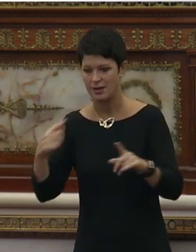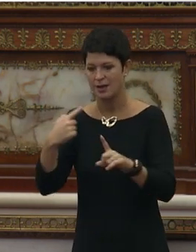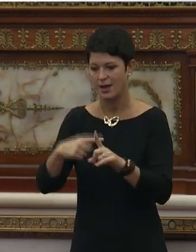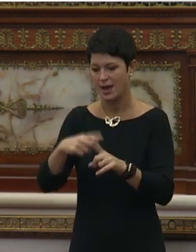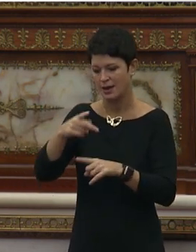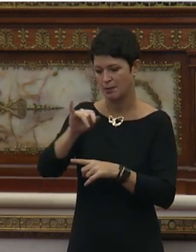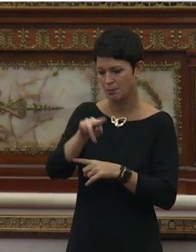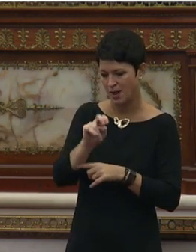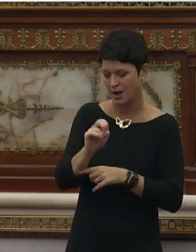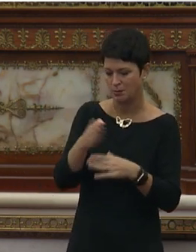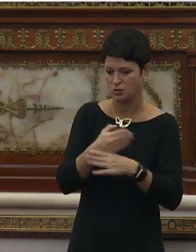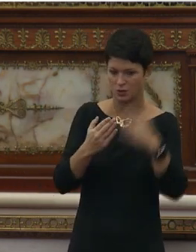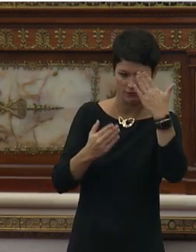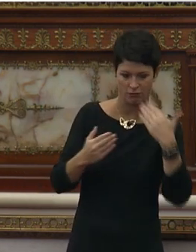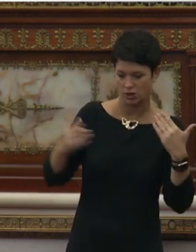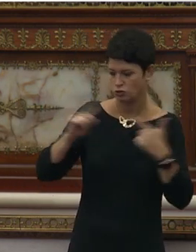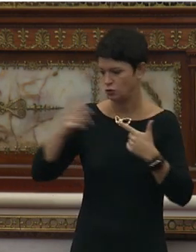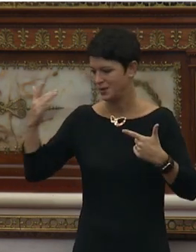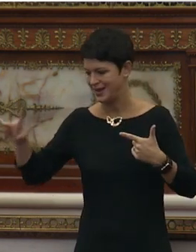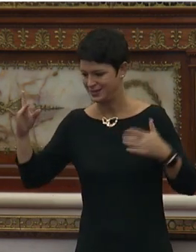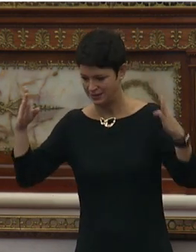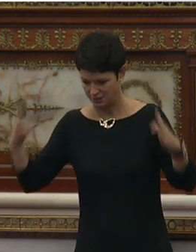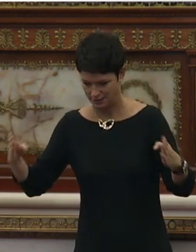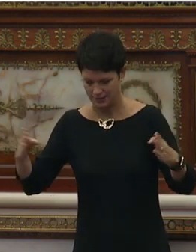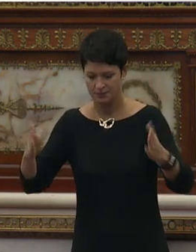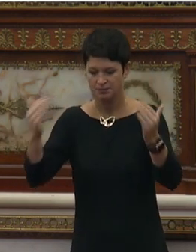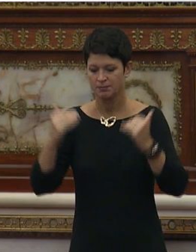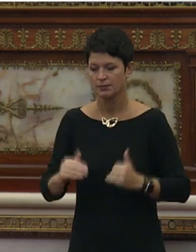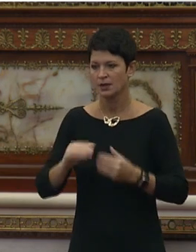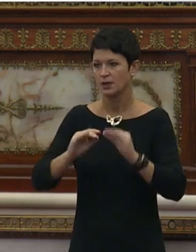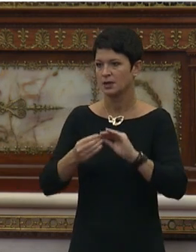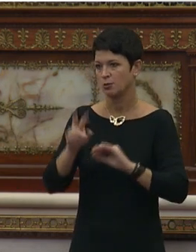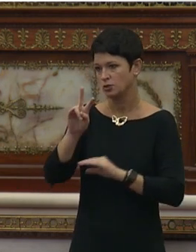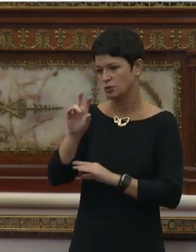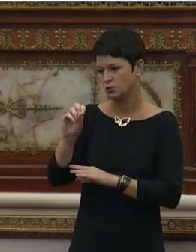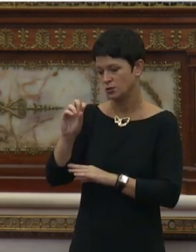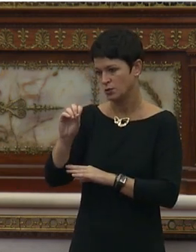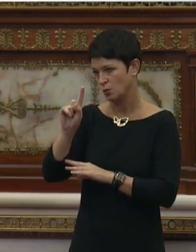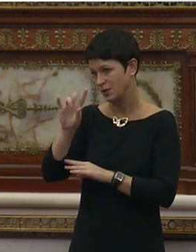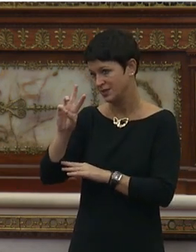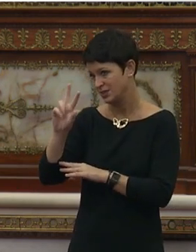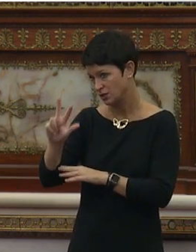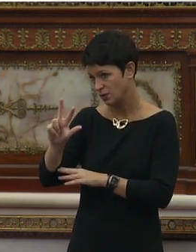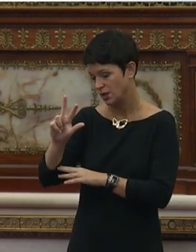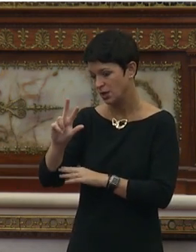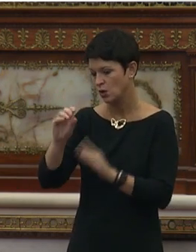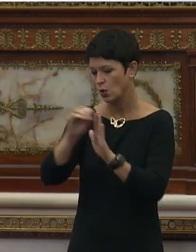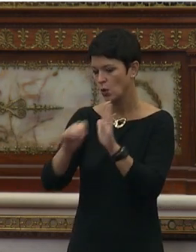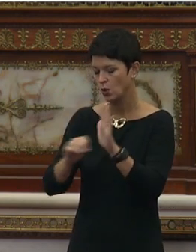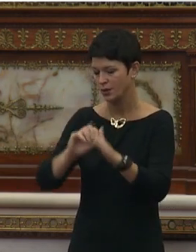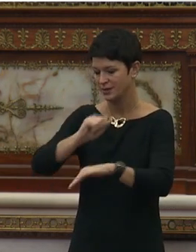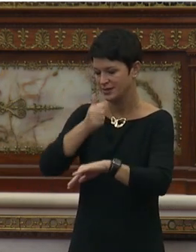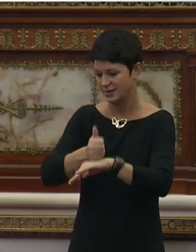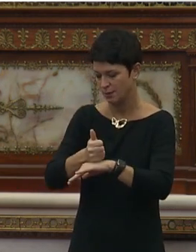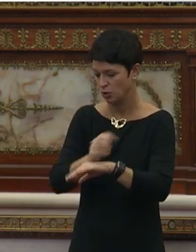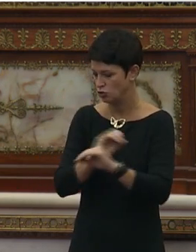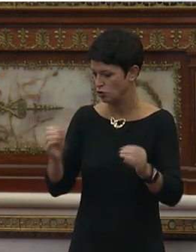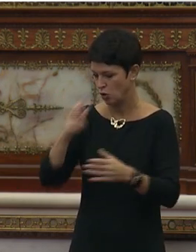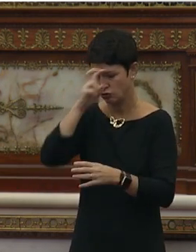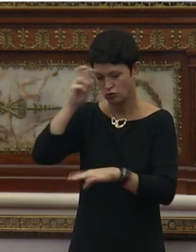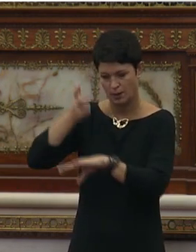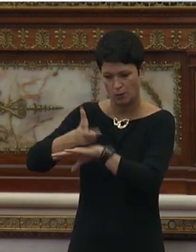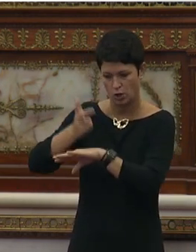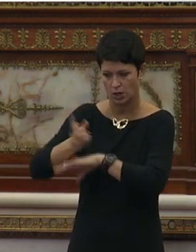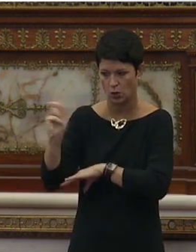on Pine Street from Front Street to 18th Street. And bill number 200163, entitled an ordinance establishing no truck